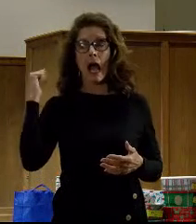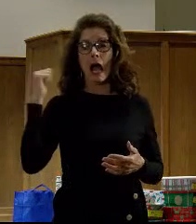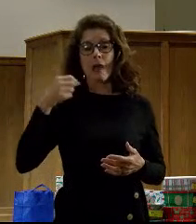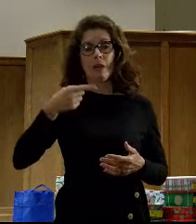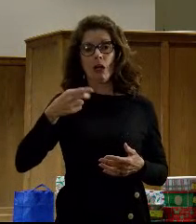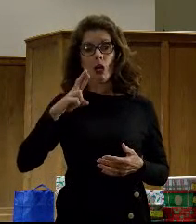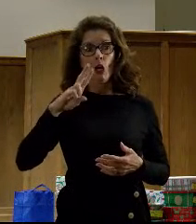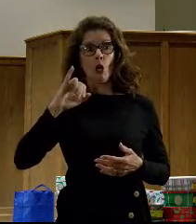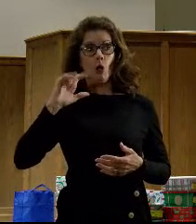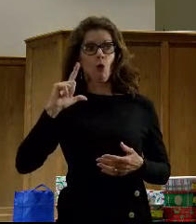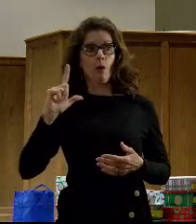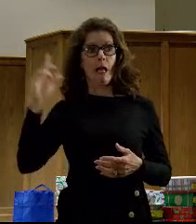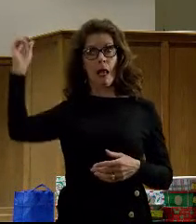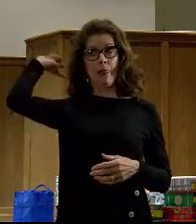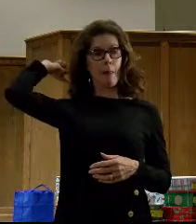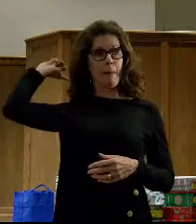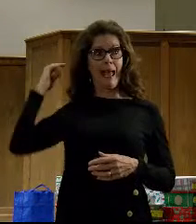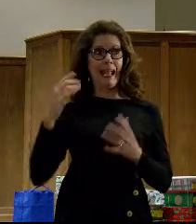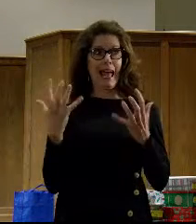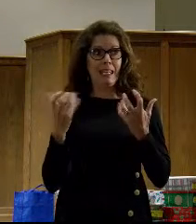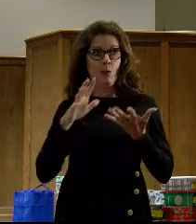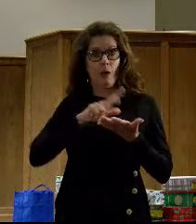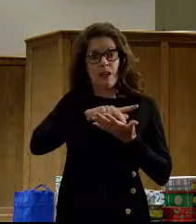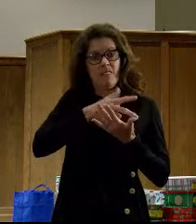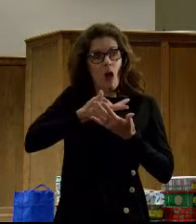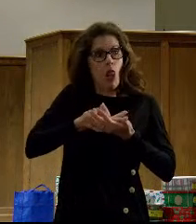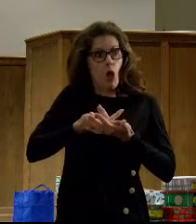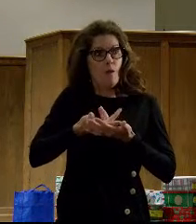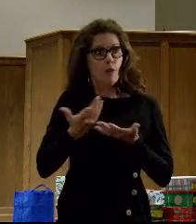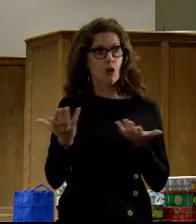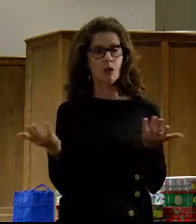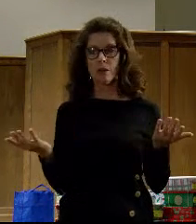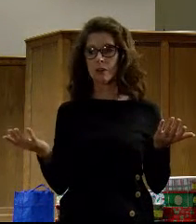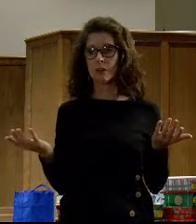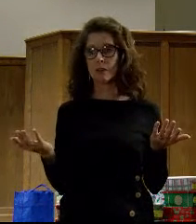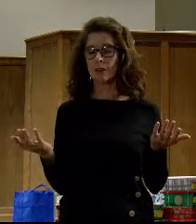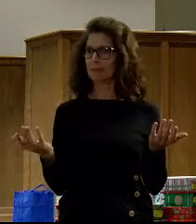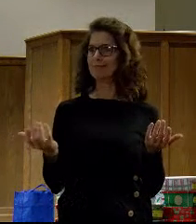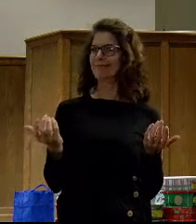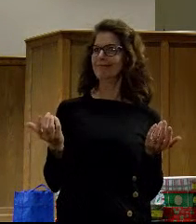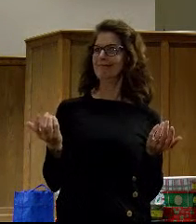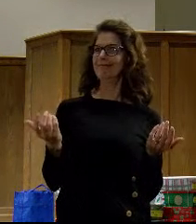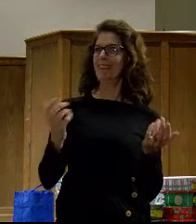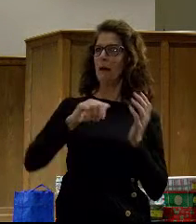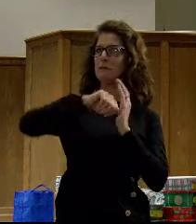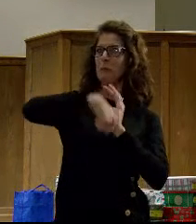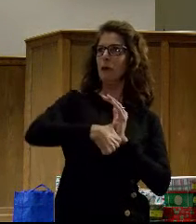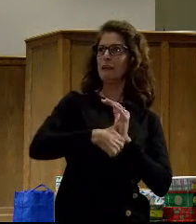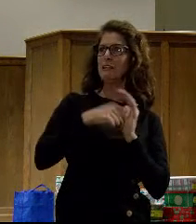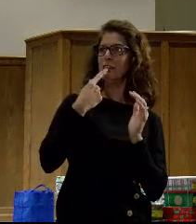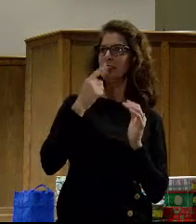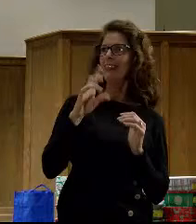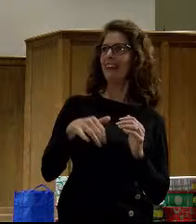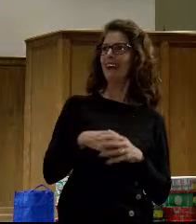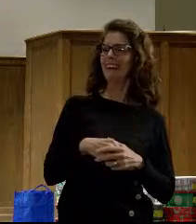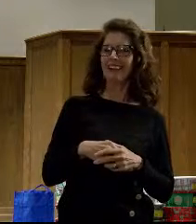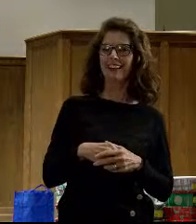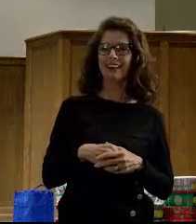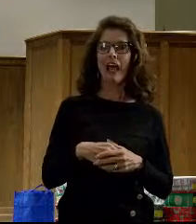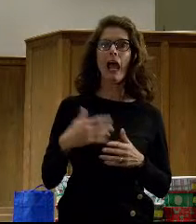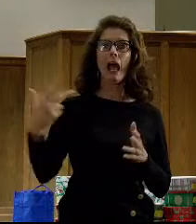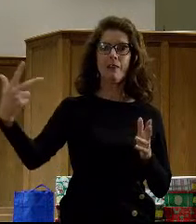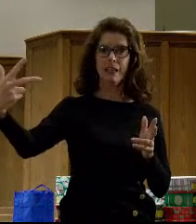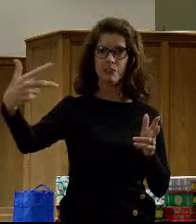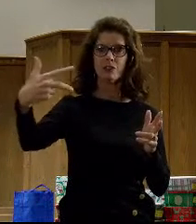grill behind me and I didn't want it to tip. That's pretty impressive that he could say that in 3 seconds, but he did. And then he just kept